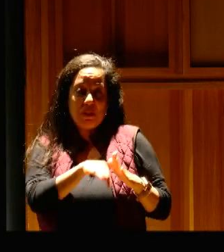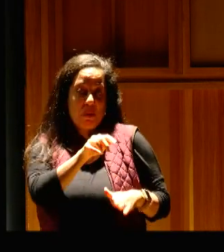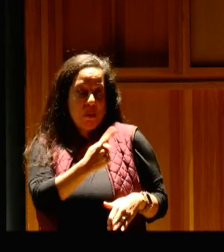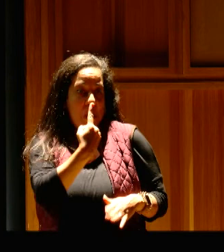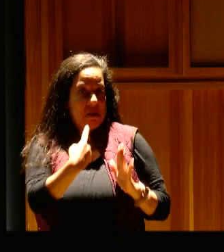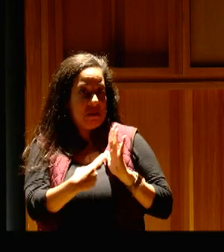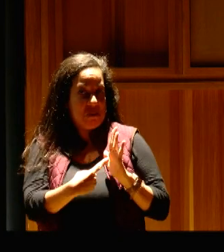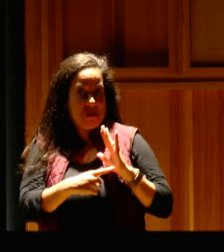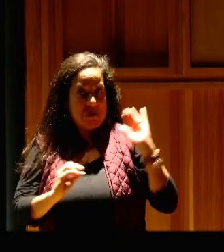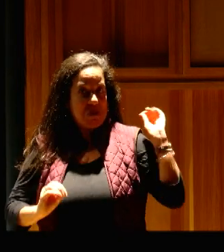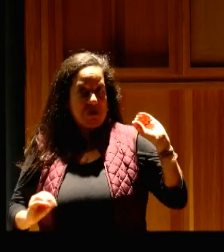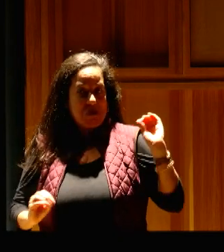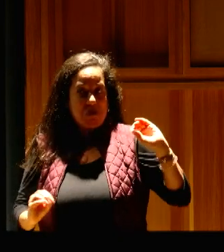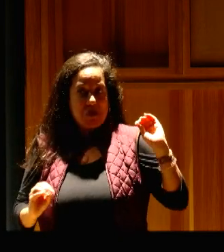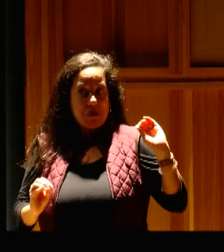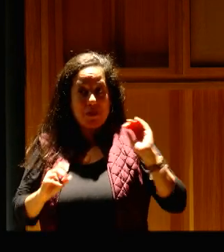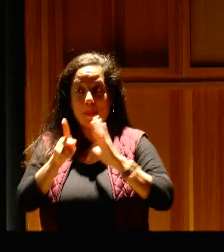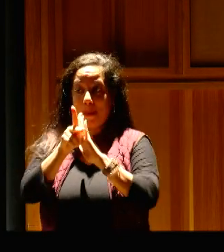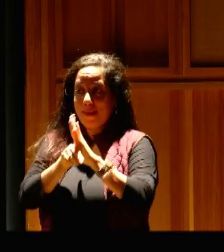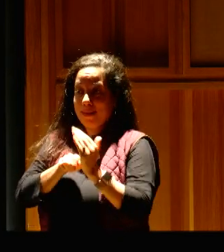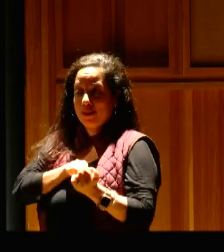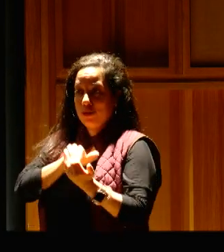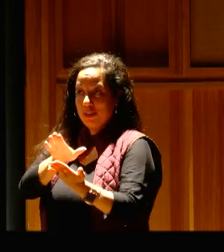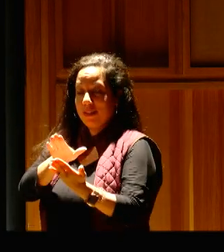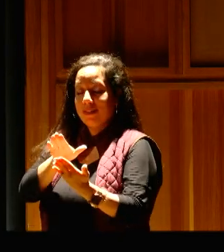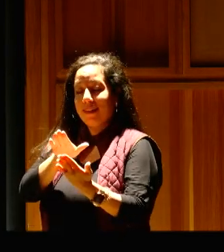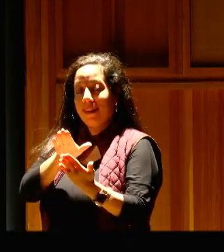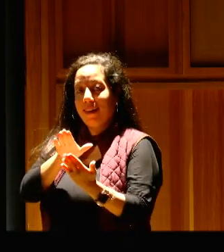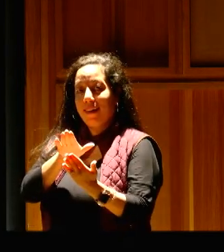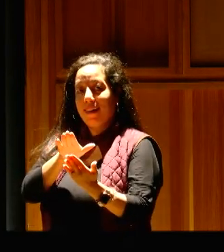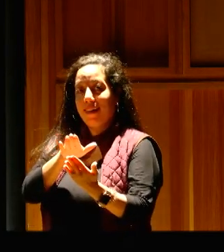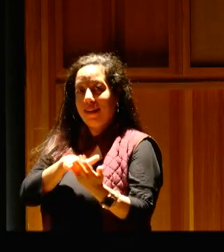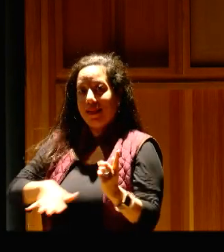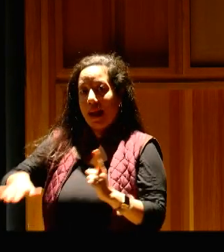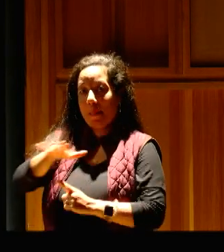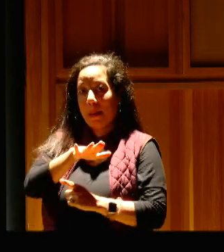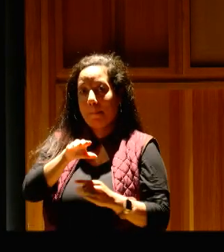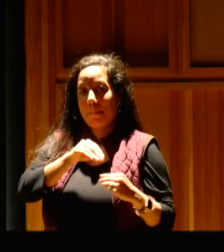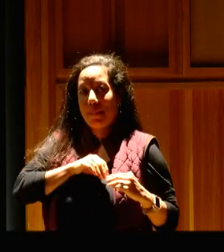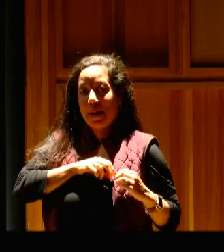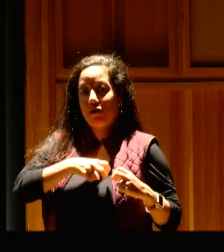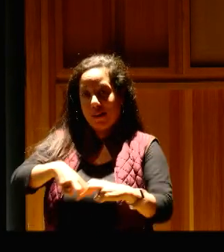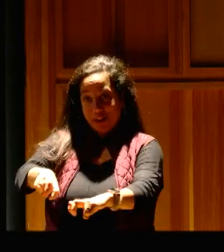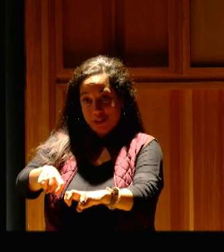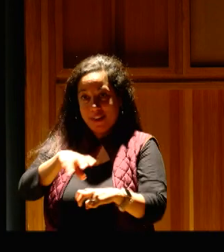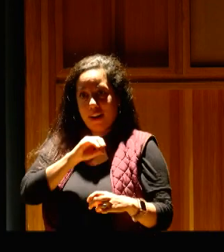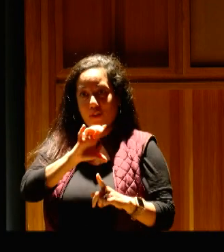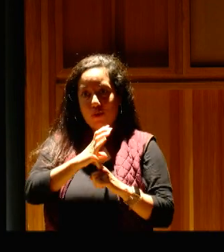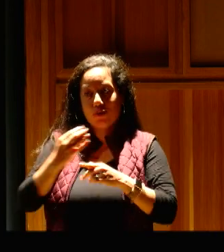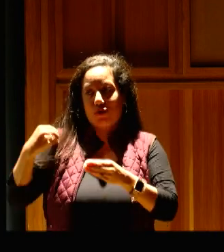example where a policy addressed climate migration and cultural heritage.